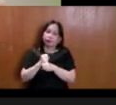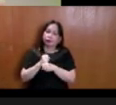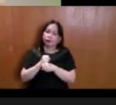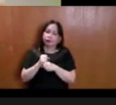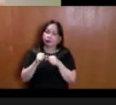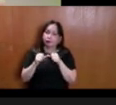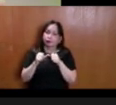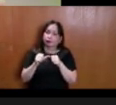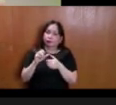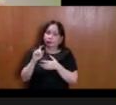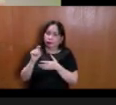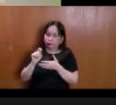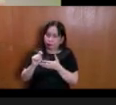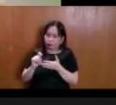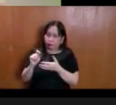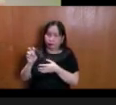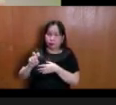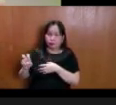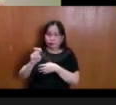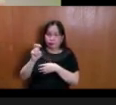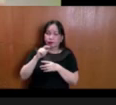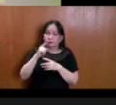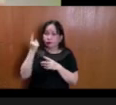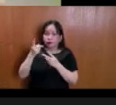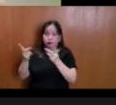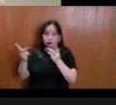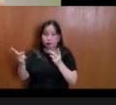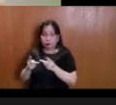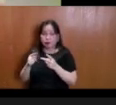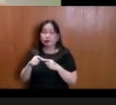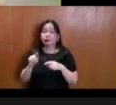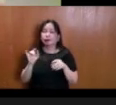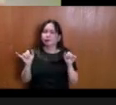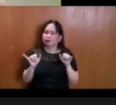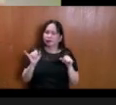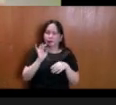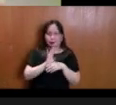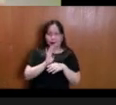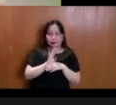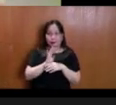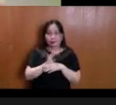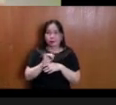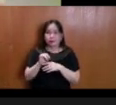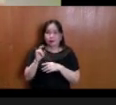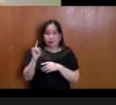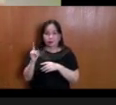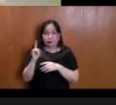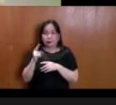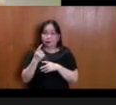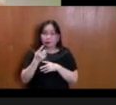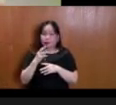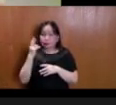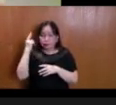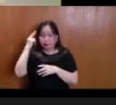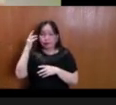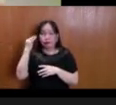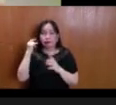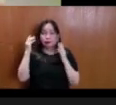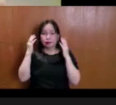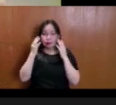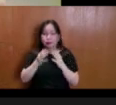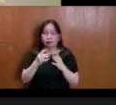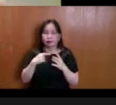tourism, not just for destinations, but also for enterprises. And one of the key reasons why we focus also